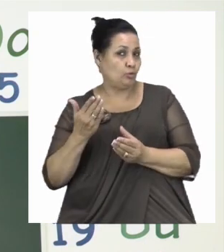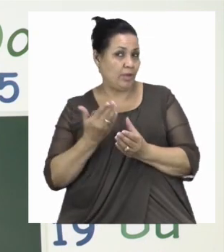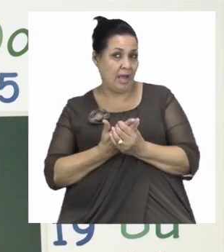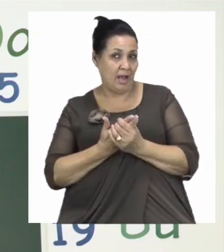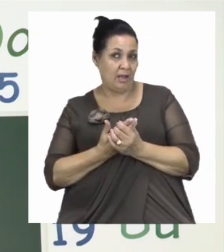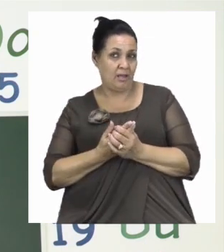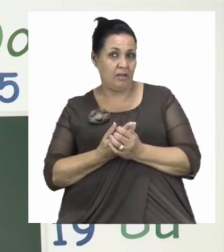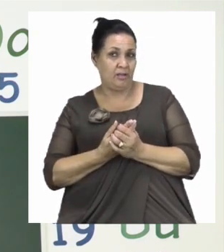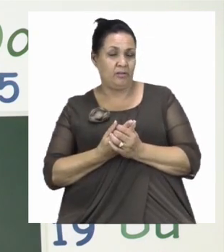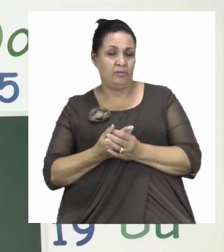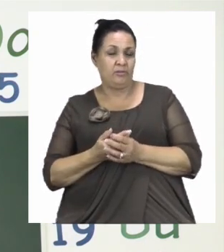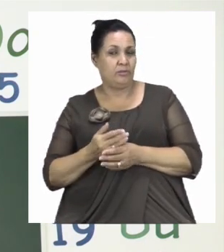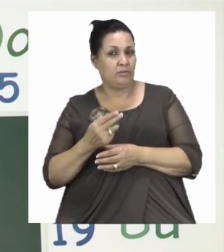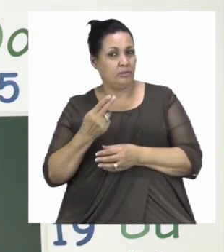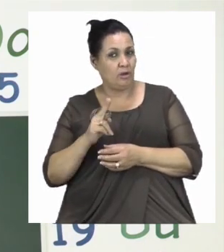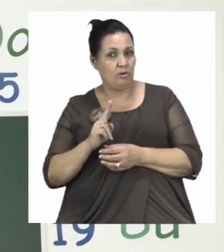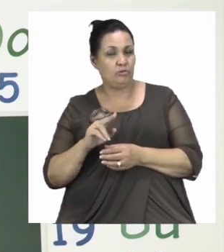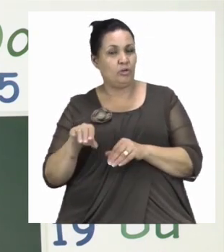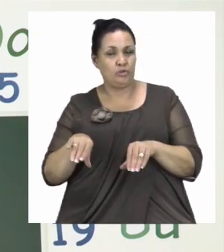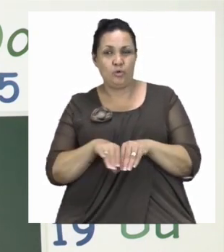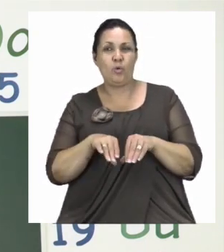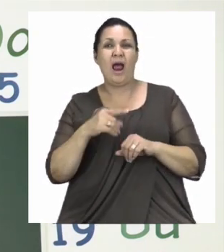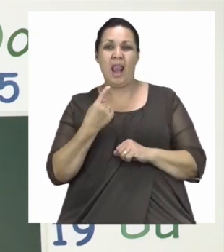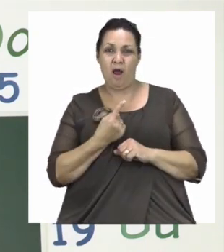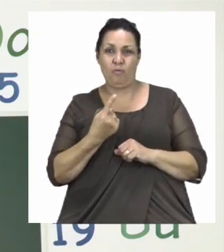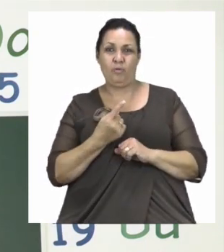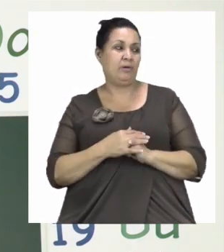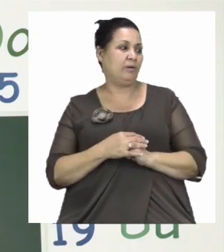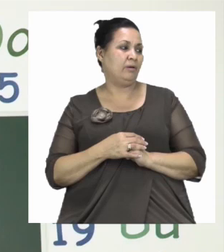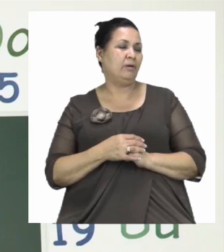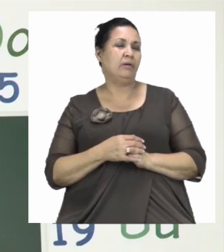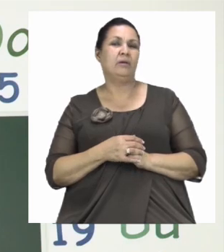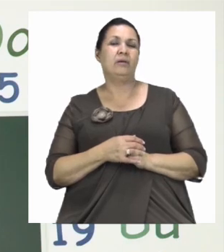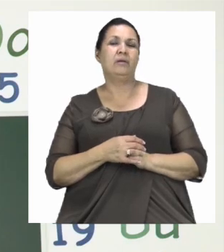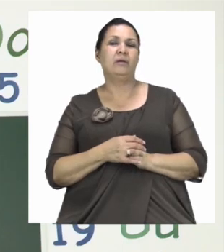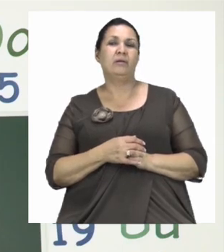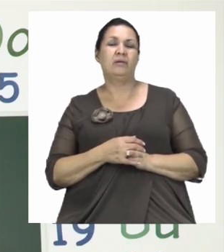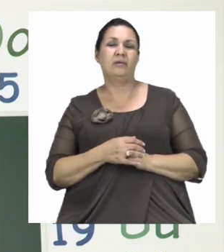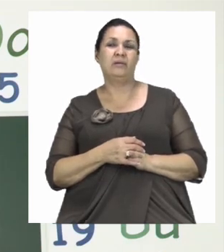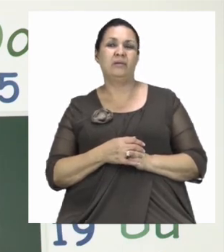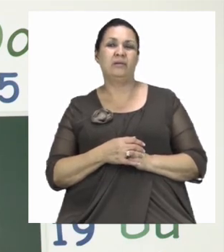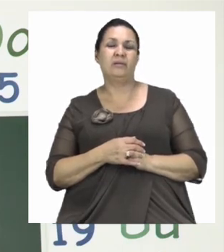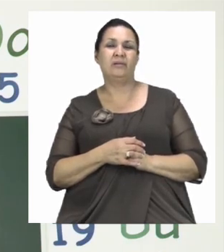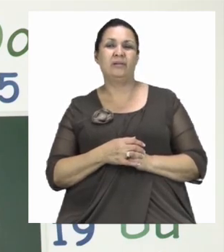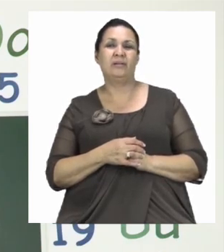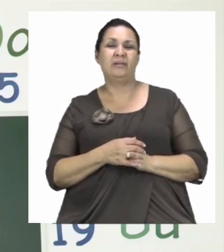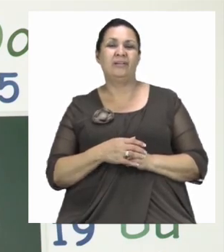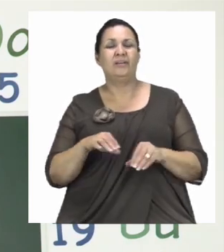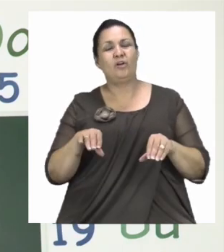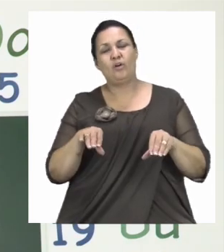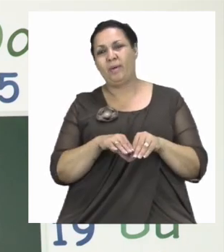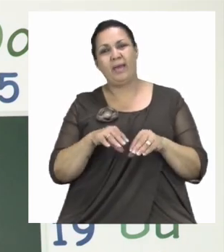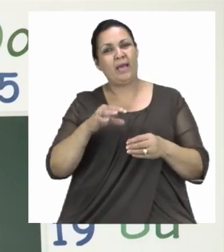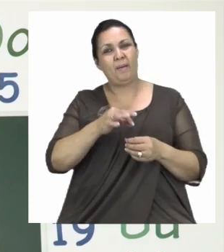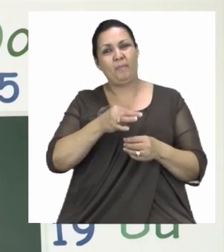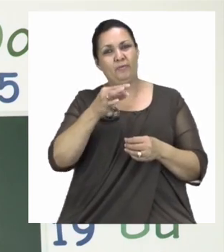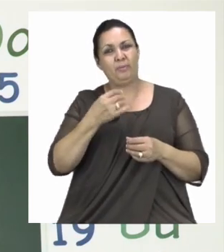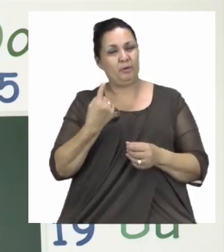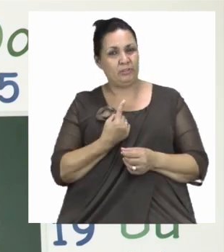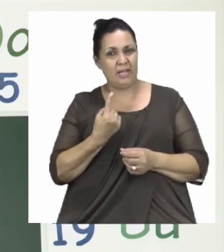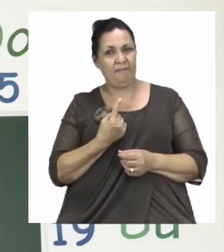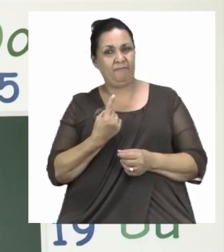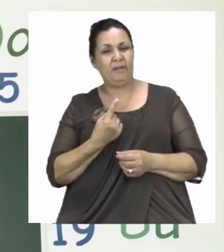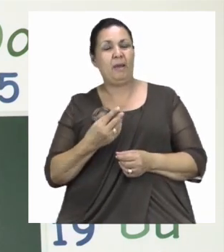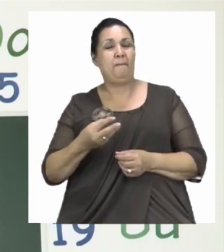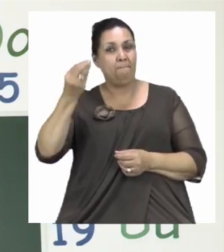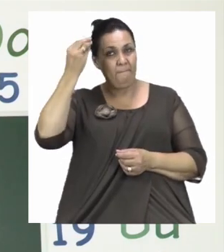So please do not make a cup of tea by yourselves. So we are now going to go back